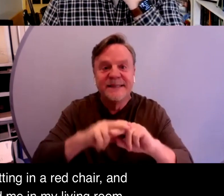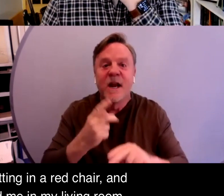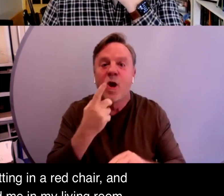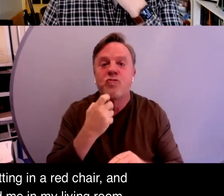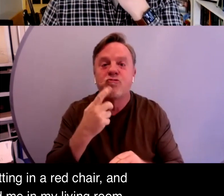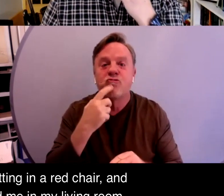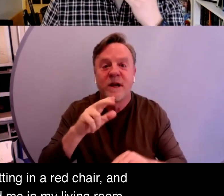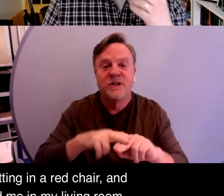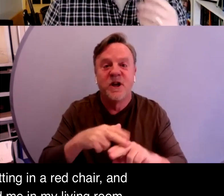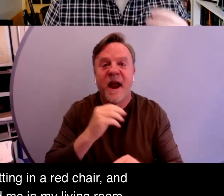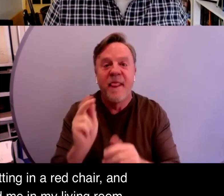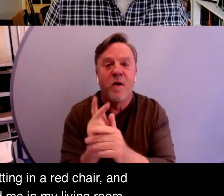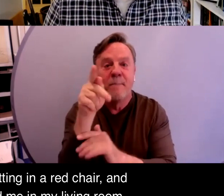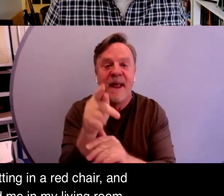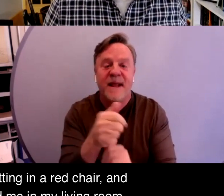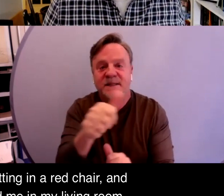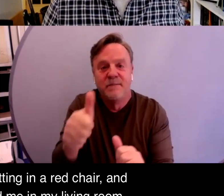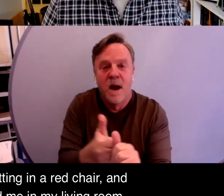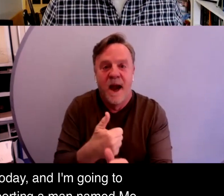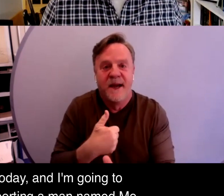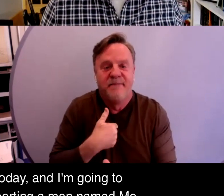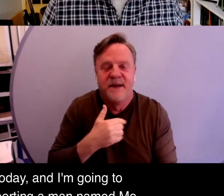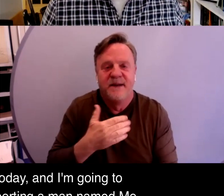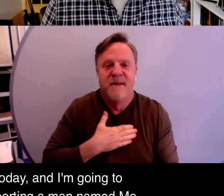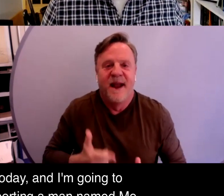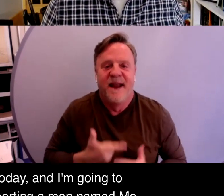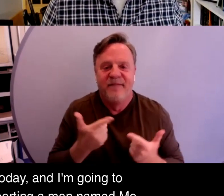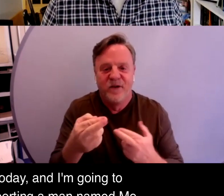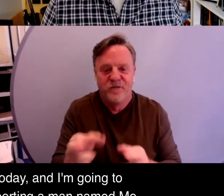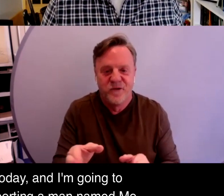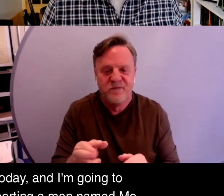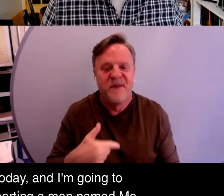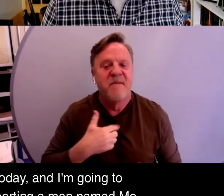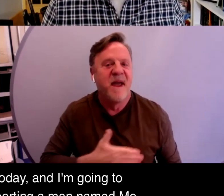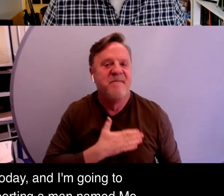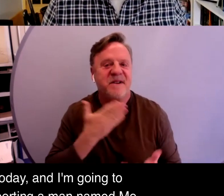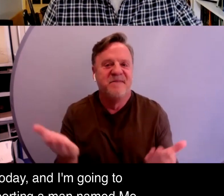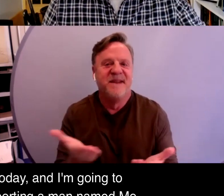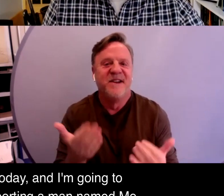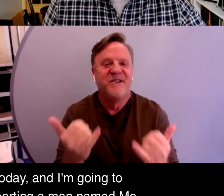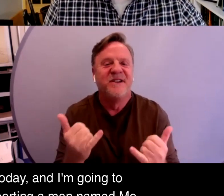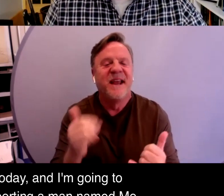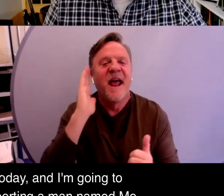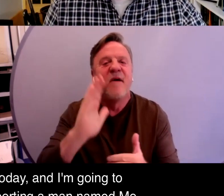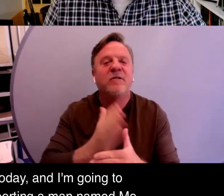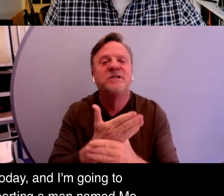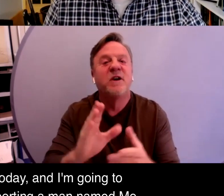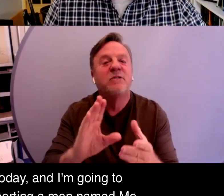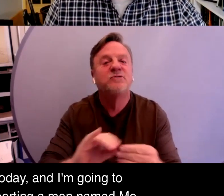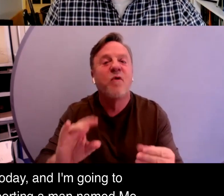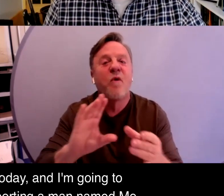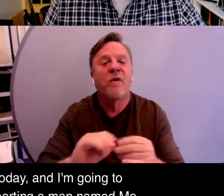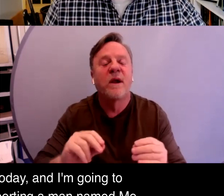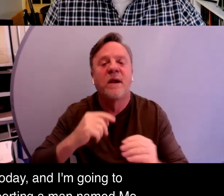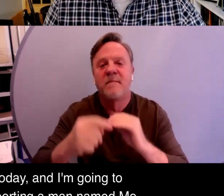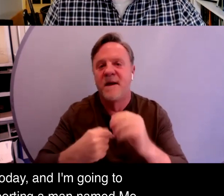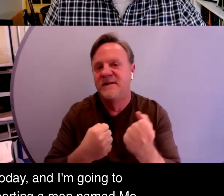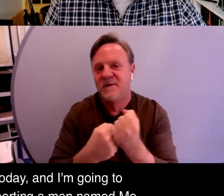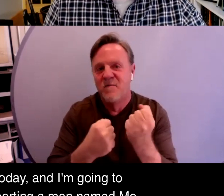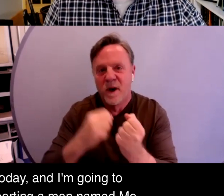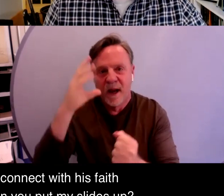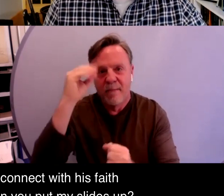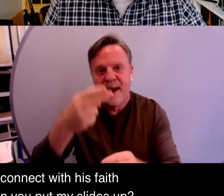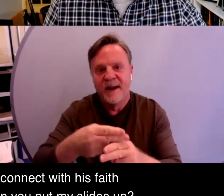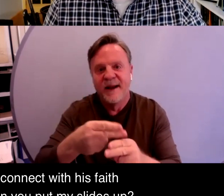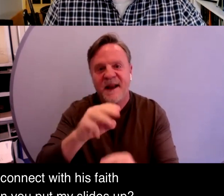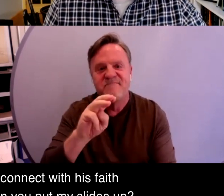plants behind me in my living room. I'm happy to be here today, and I'm going to share a story about supporting a man named